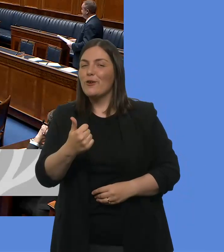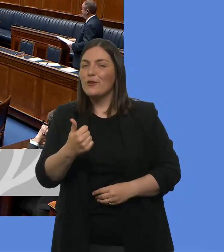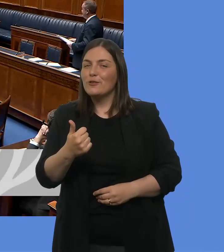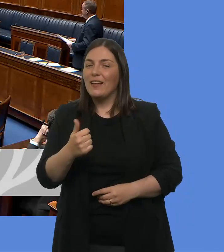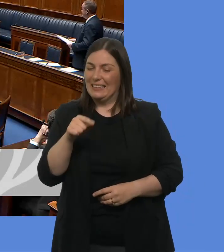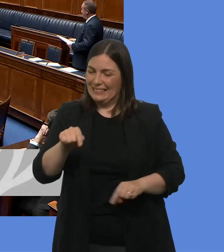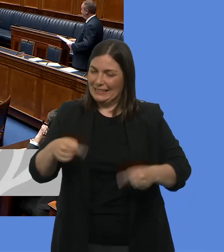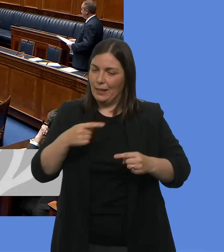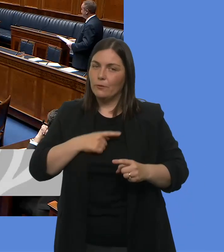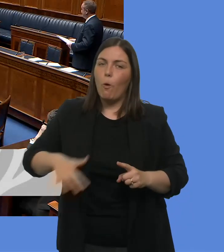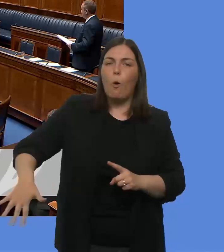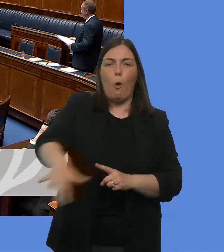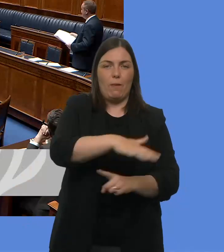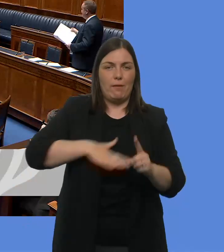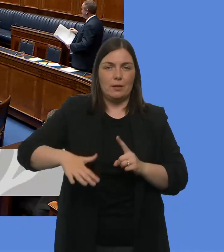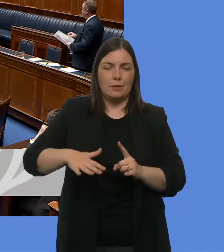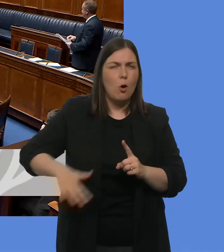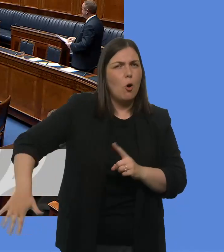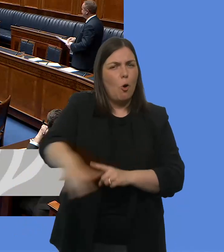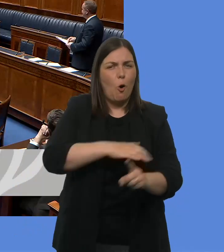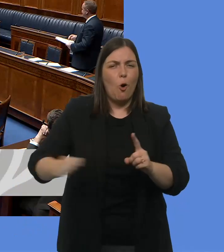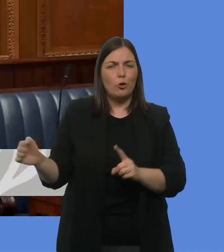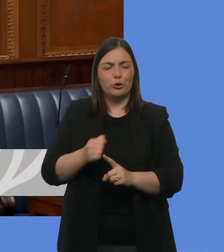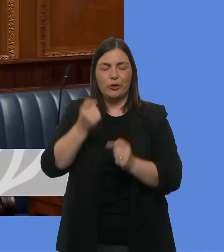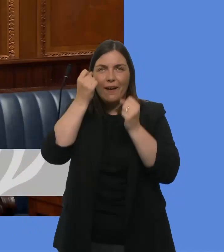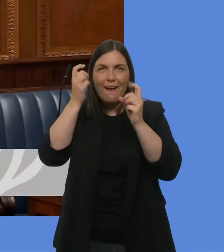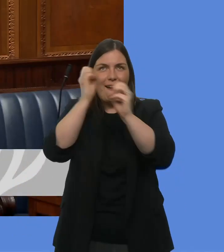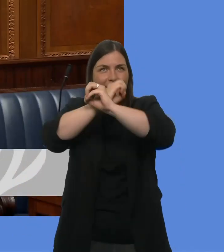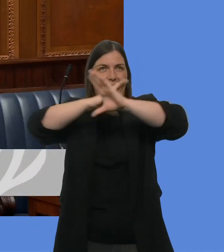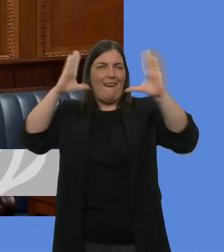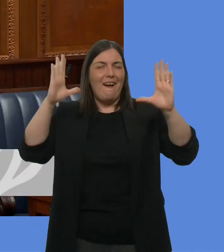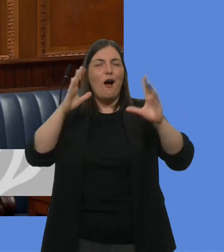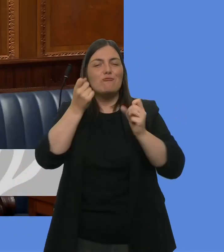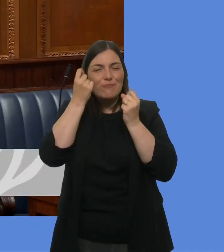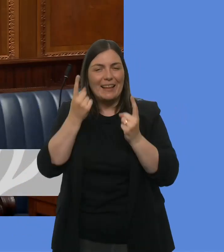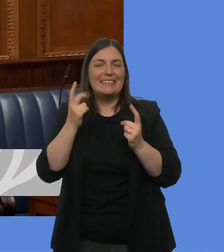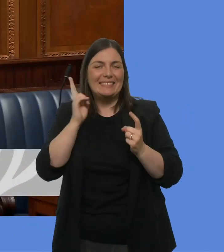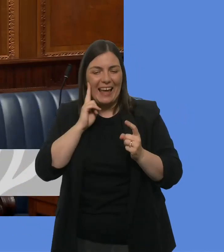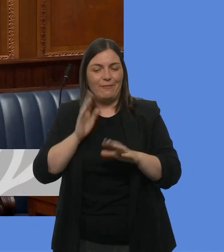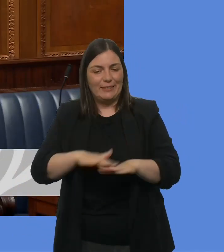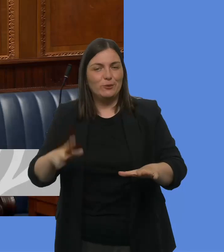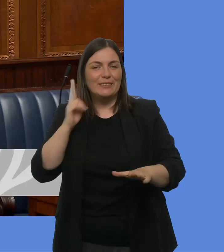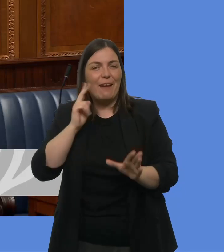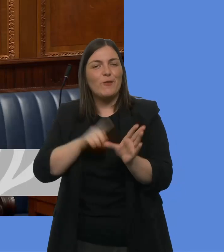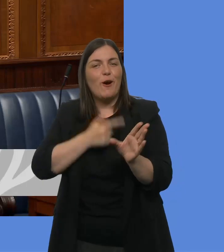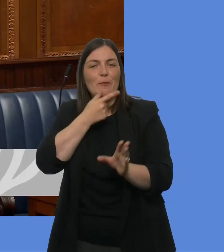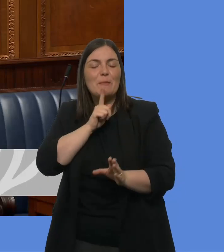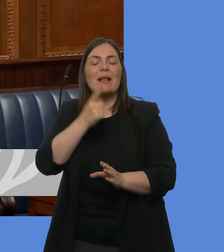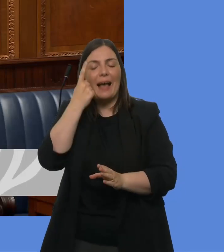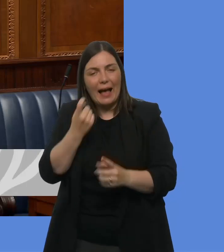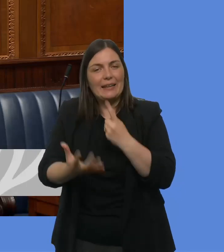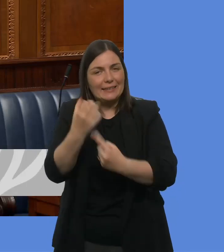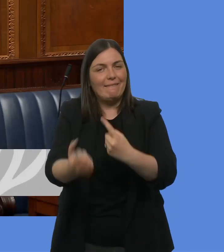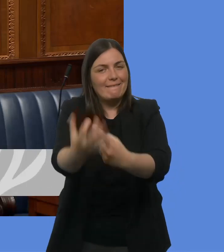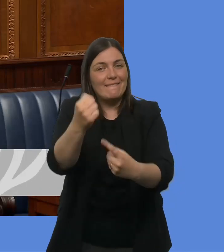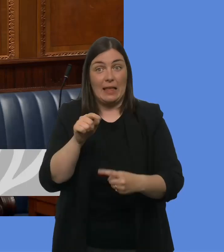all on how we look and how we expect and treat these deaf young people, and it really challenged me